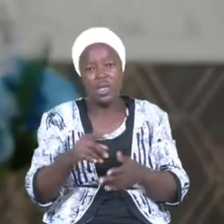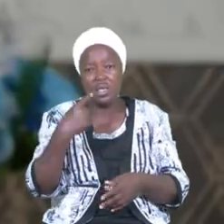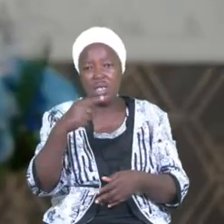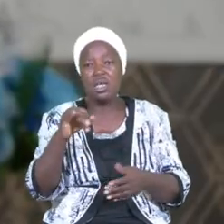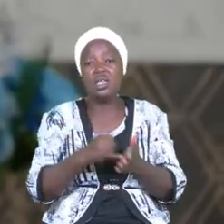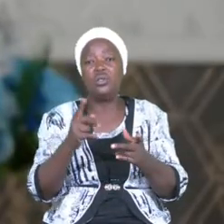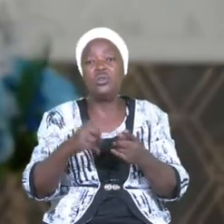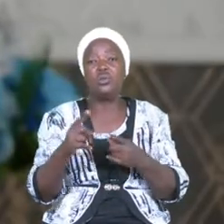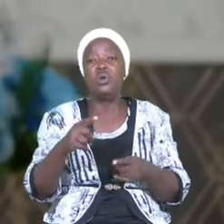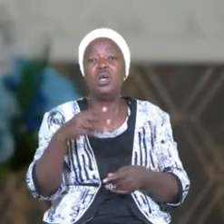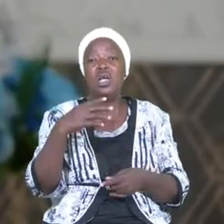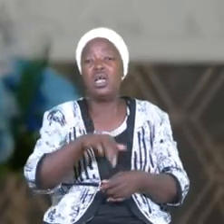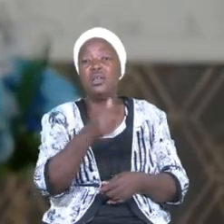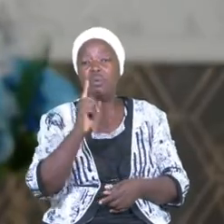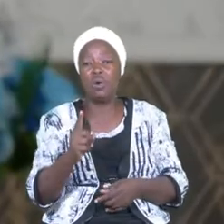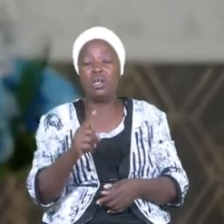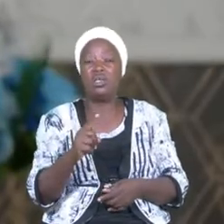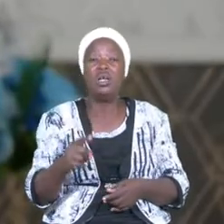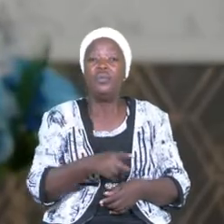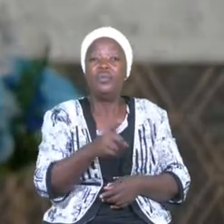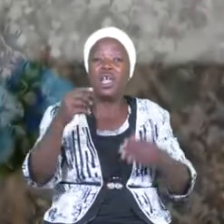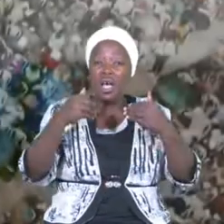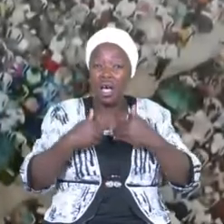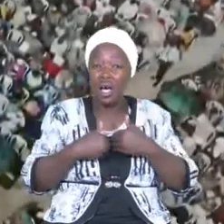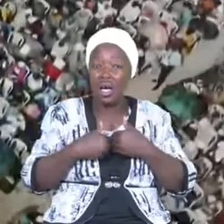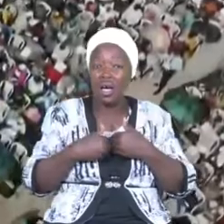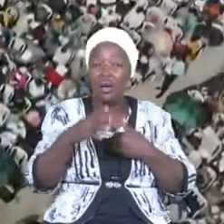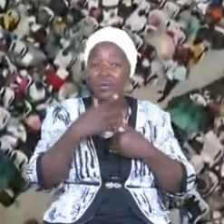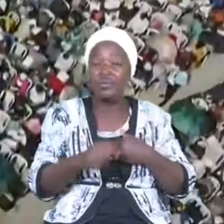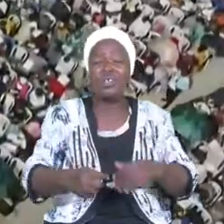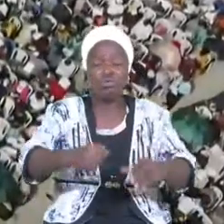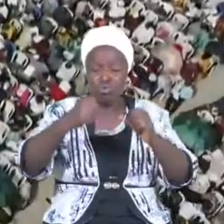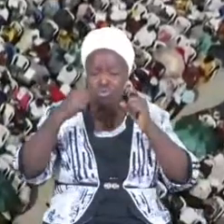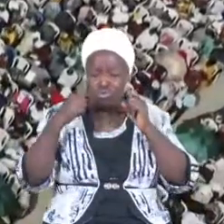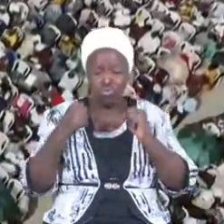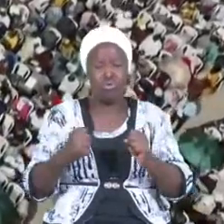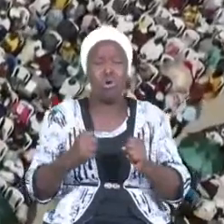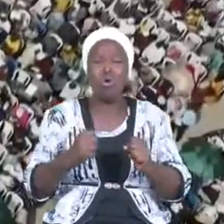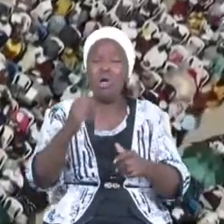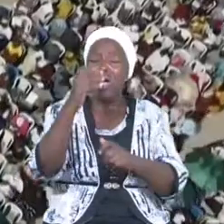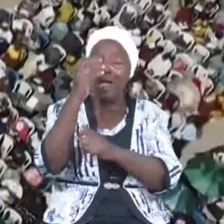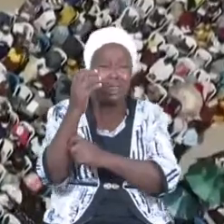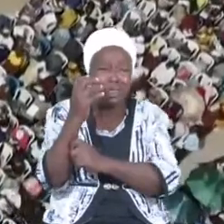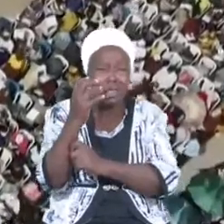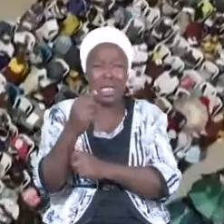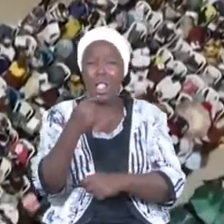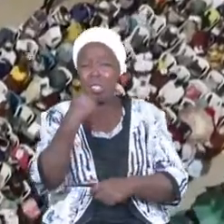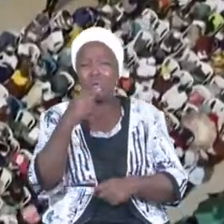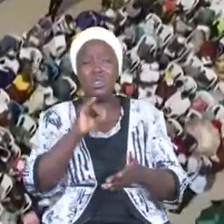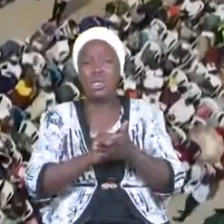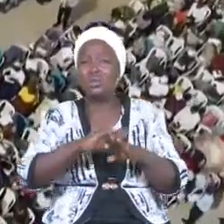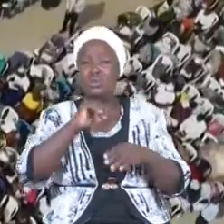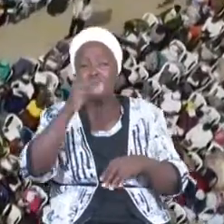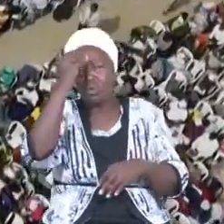anyone. They have a rigid canal tongue that does not know how to say something